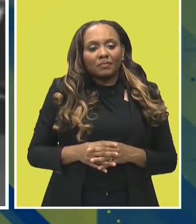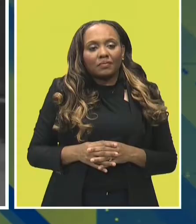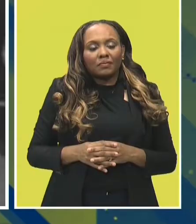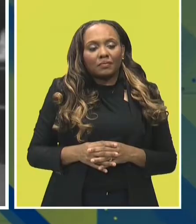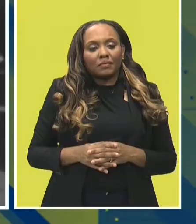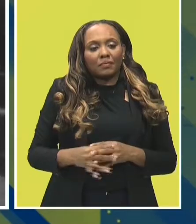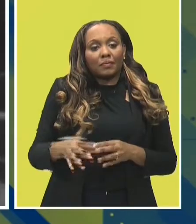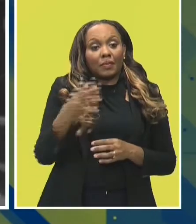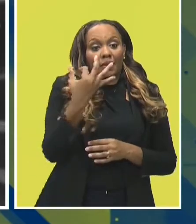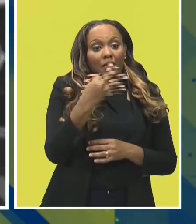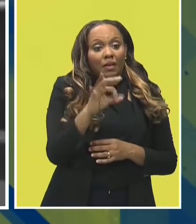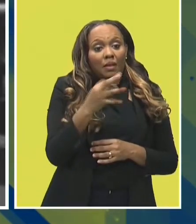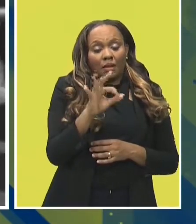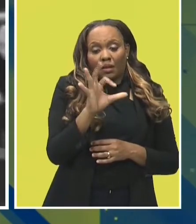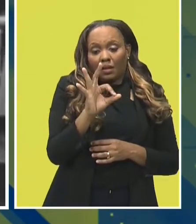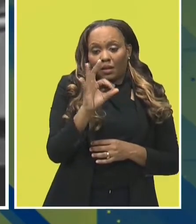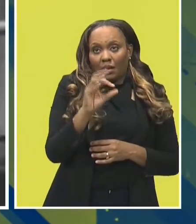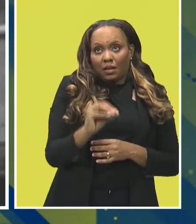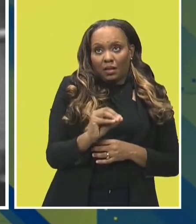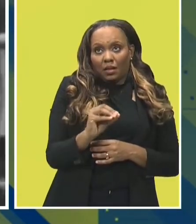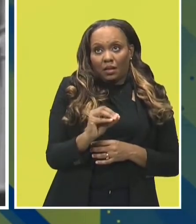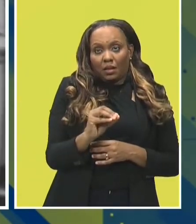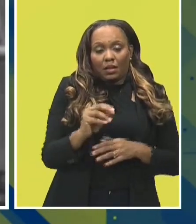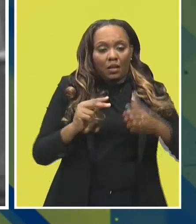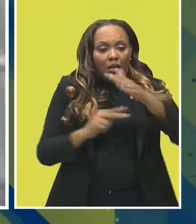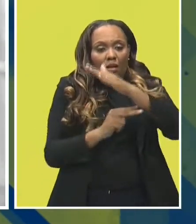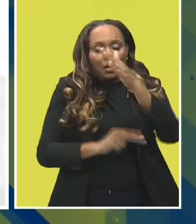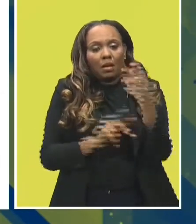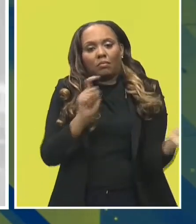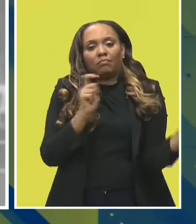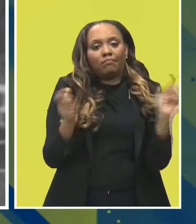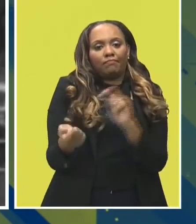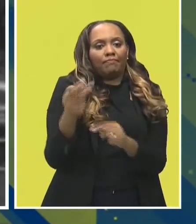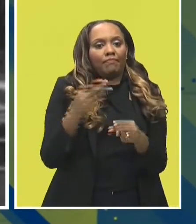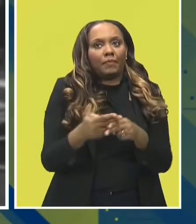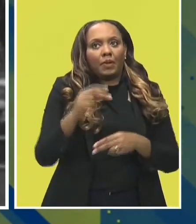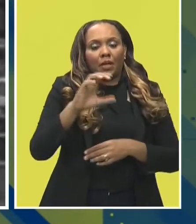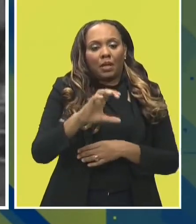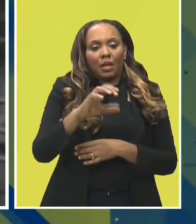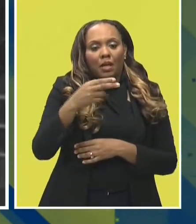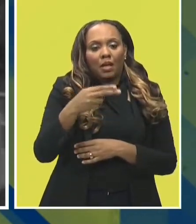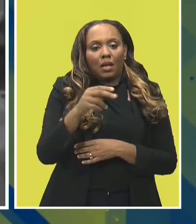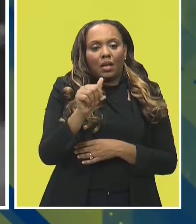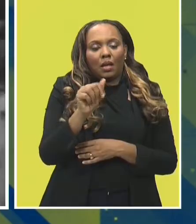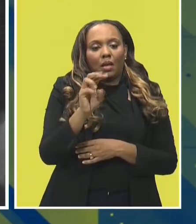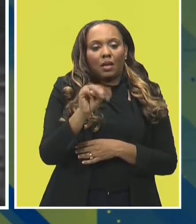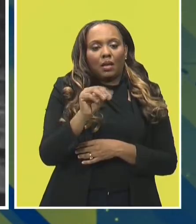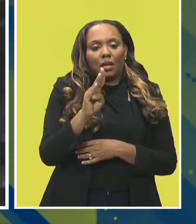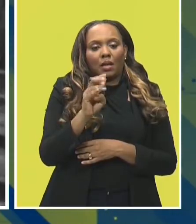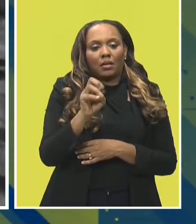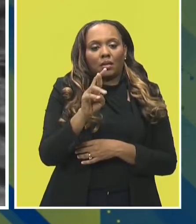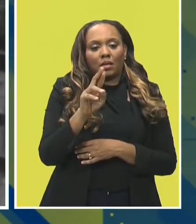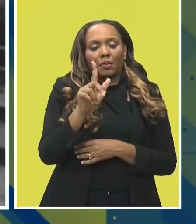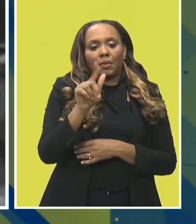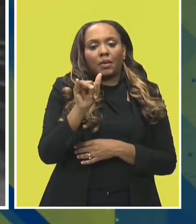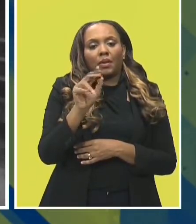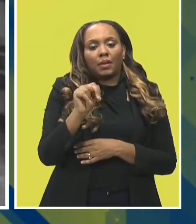In 1990, the swing bridge was renamed the Chamberlain Bridge, of course in honor of Joseph Chamberlain. As we told you,